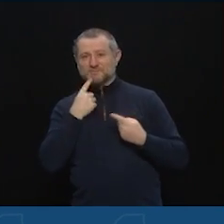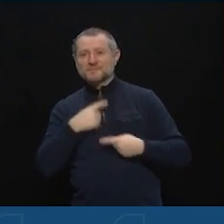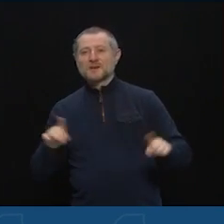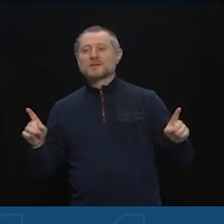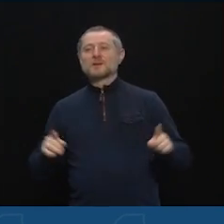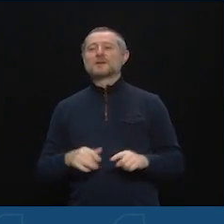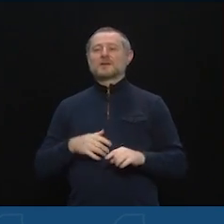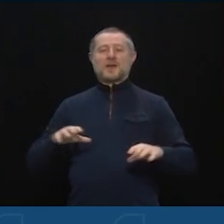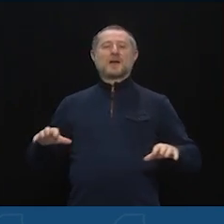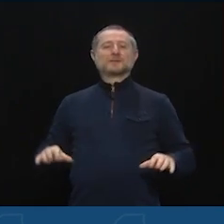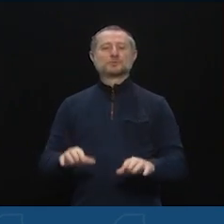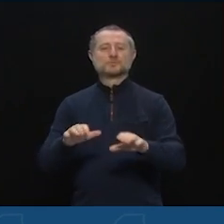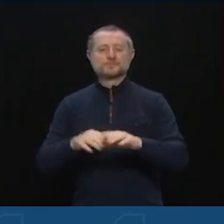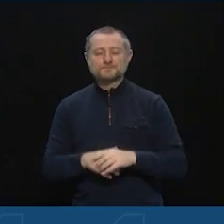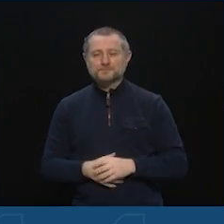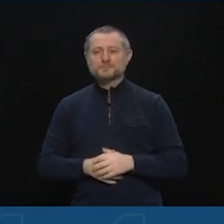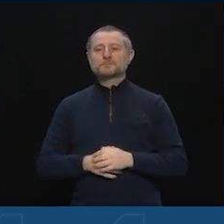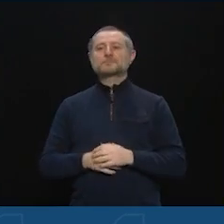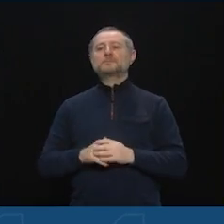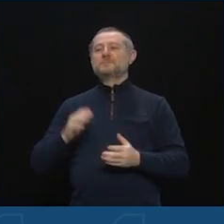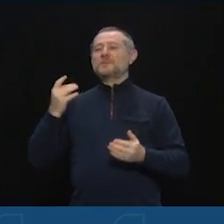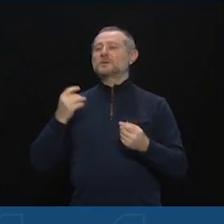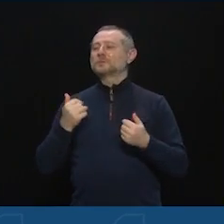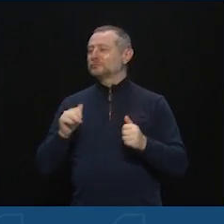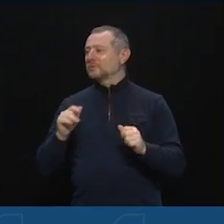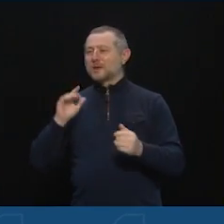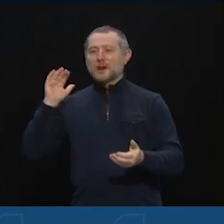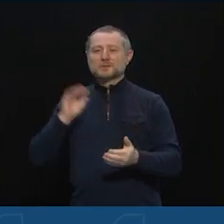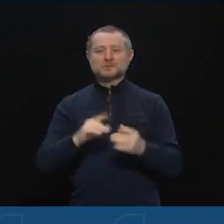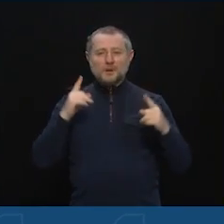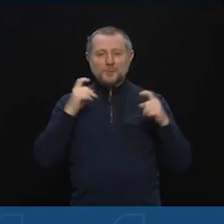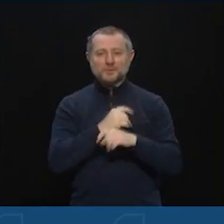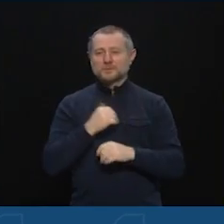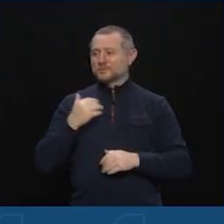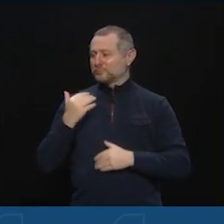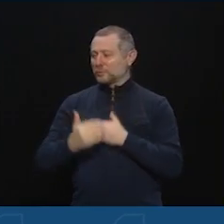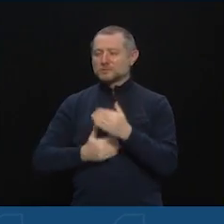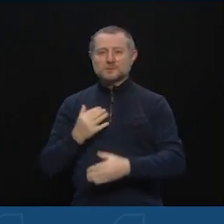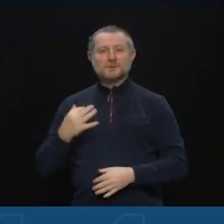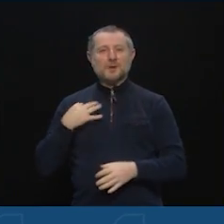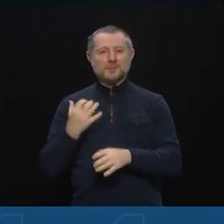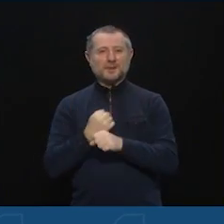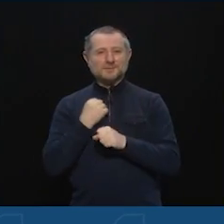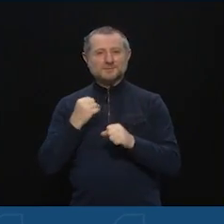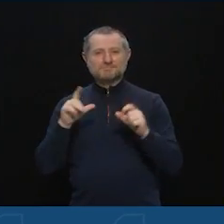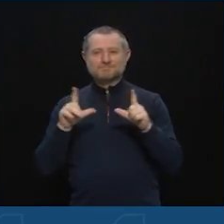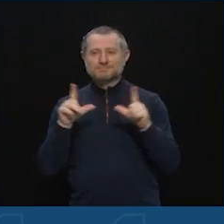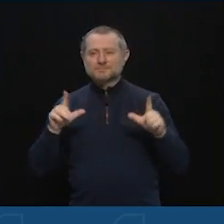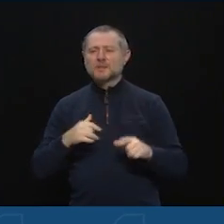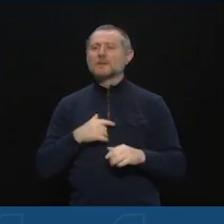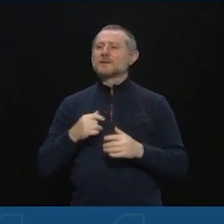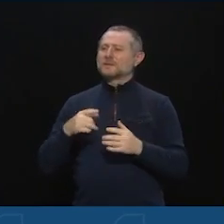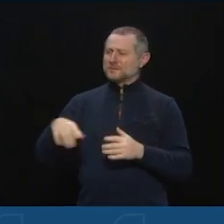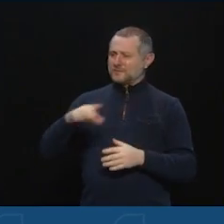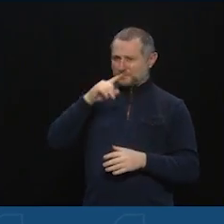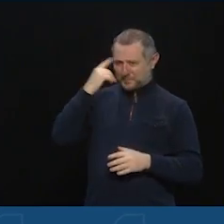tape, giving a change in the way that they receive their application, changing the life of a black woman